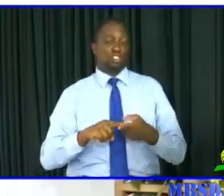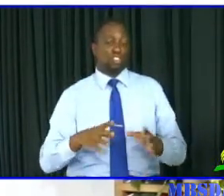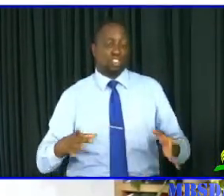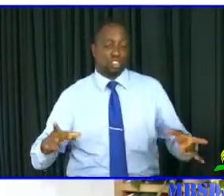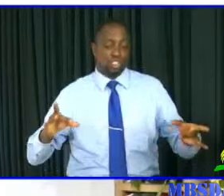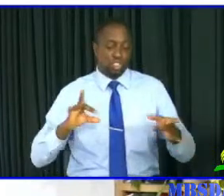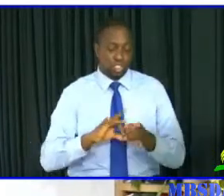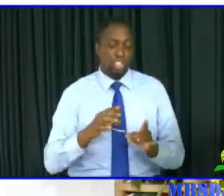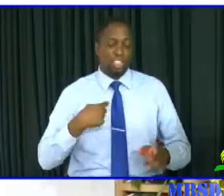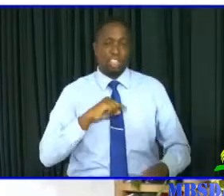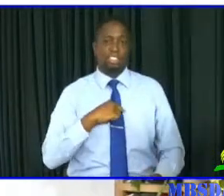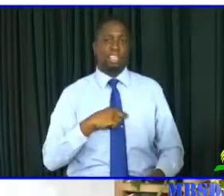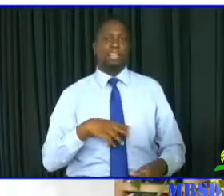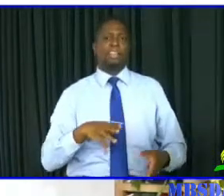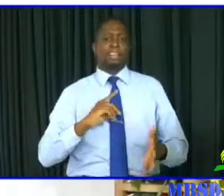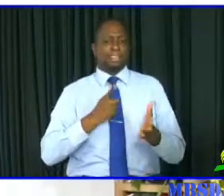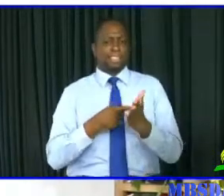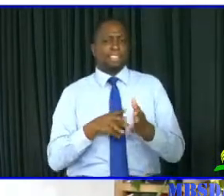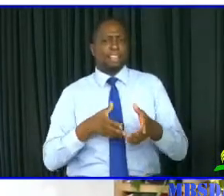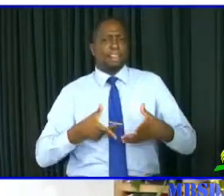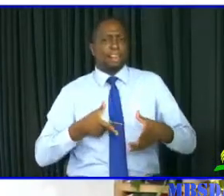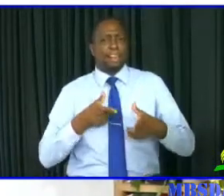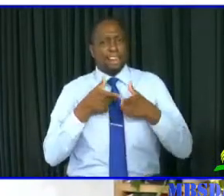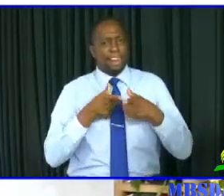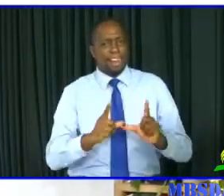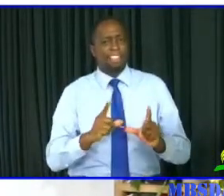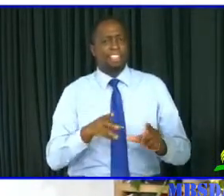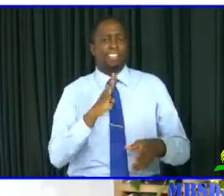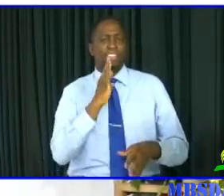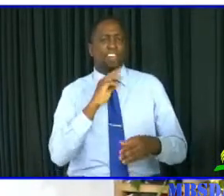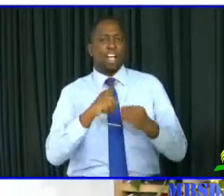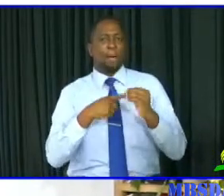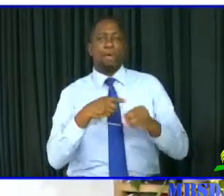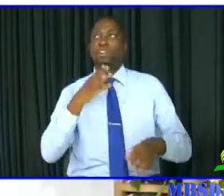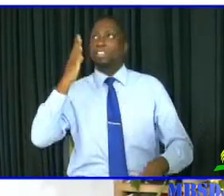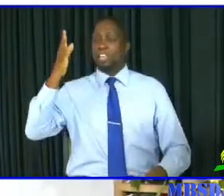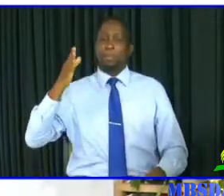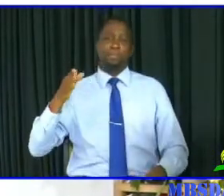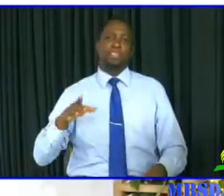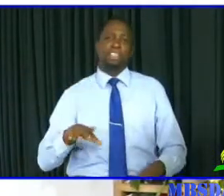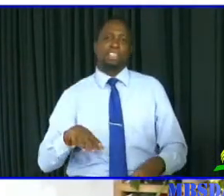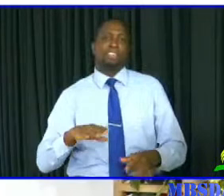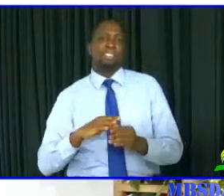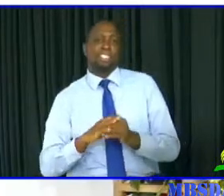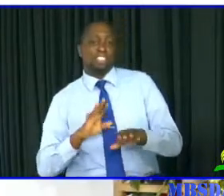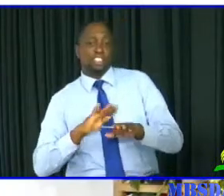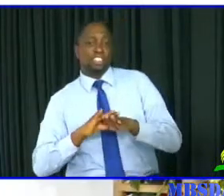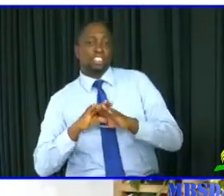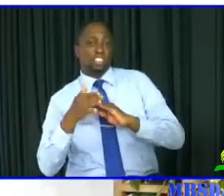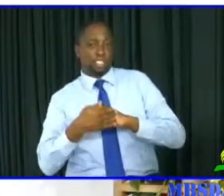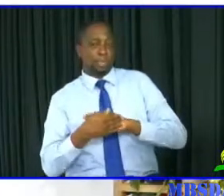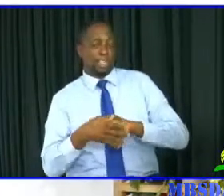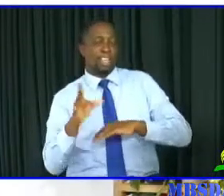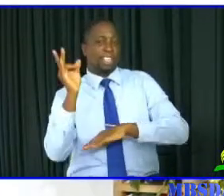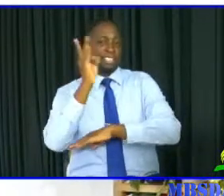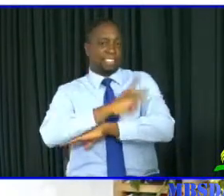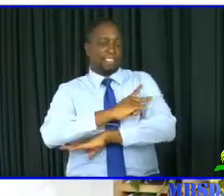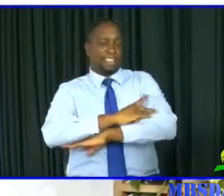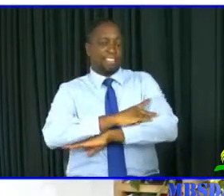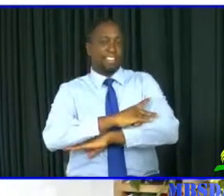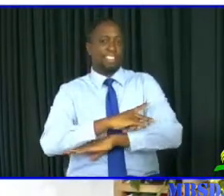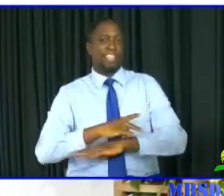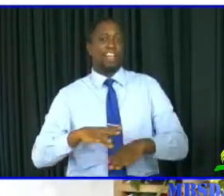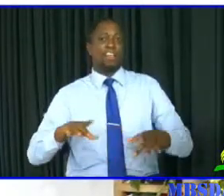evening. This is Let's Talk About Him, Jamaica Union Conference's online digital evangelistic